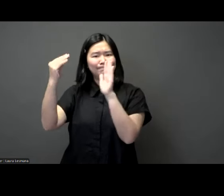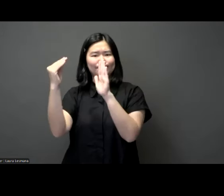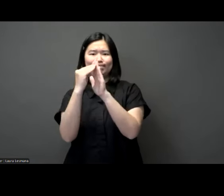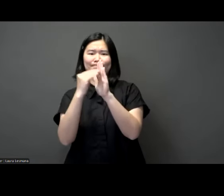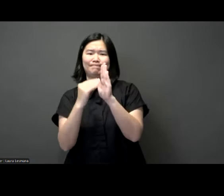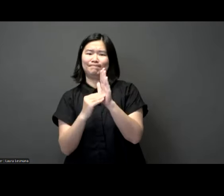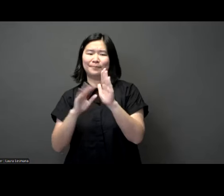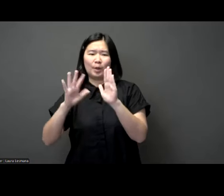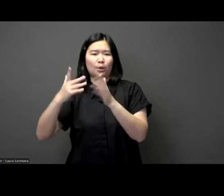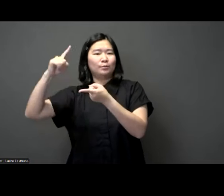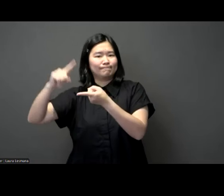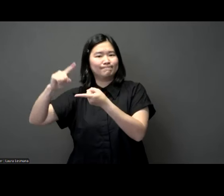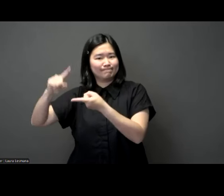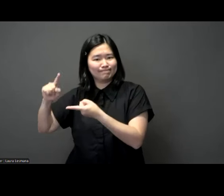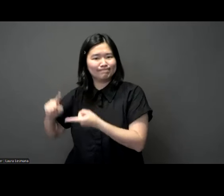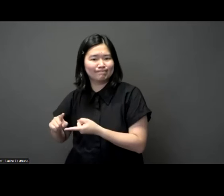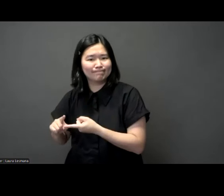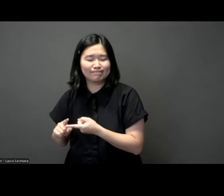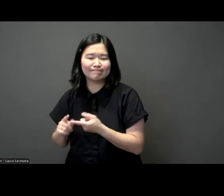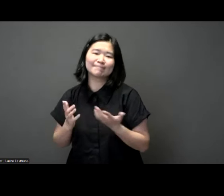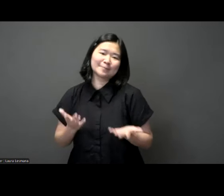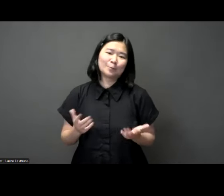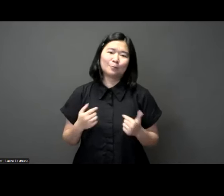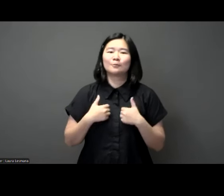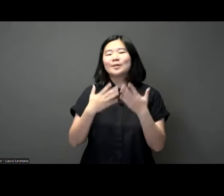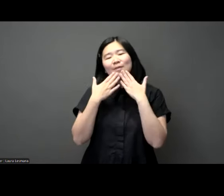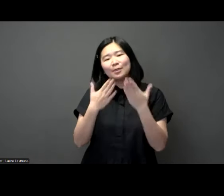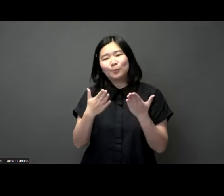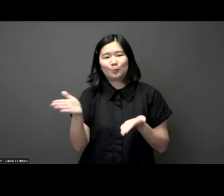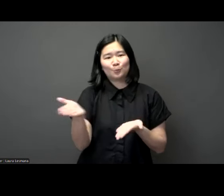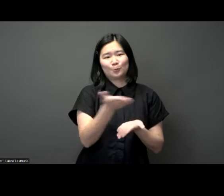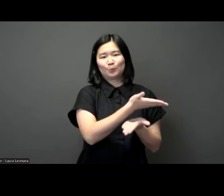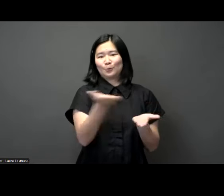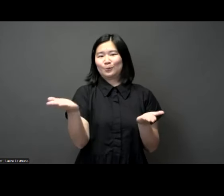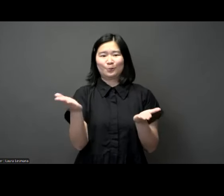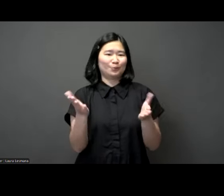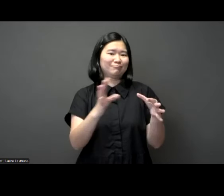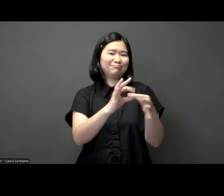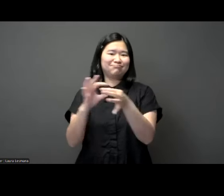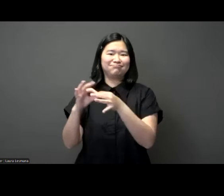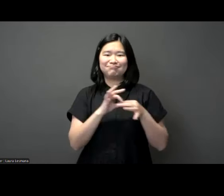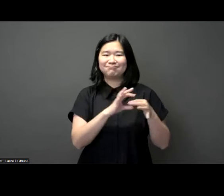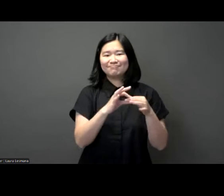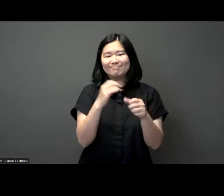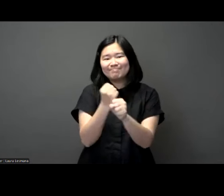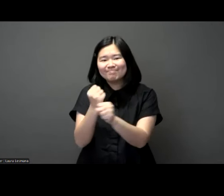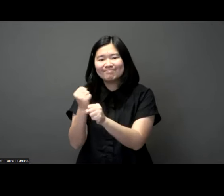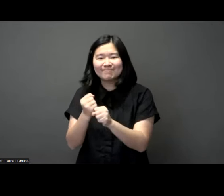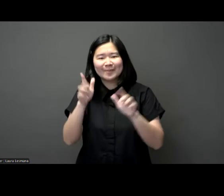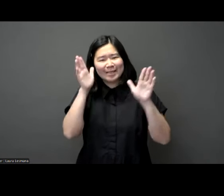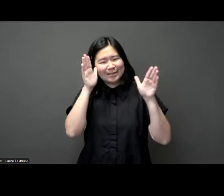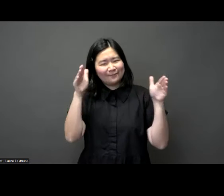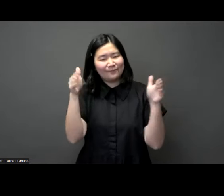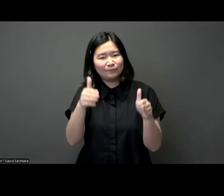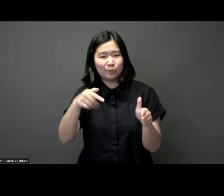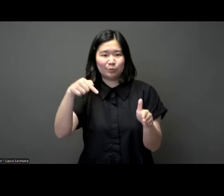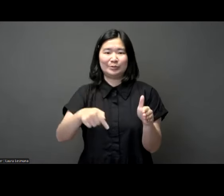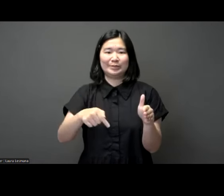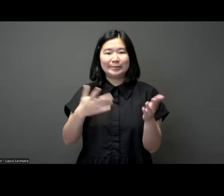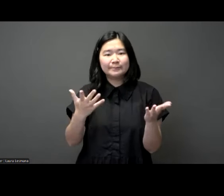and addressing those mechanisms of vulnerability that affect exposure and the response to communicable